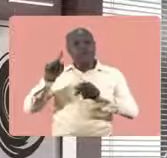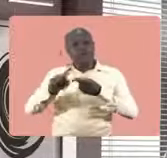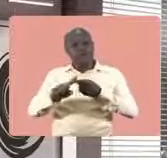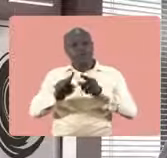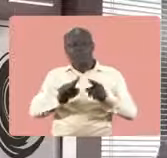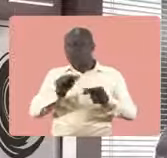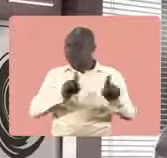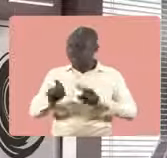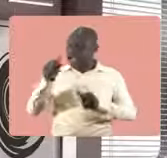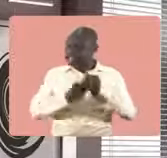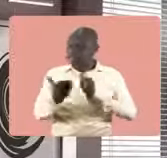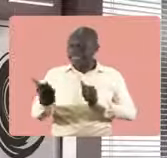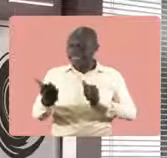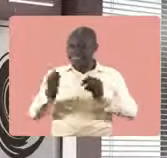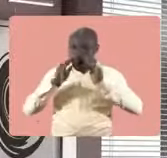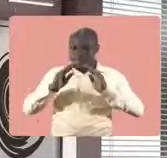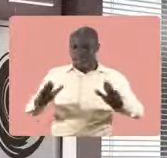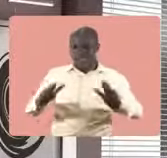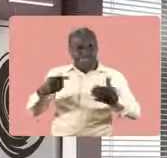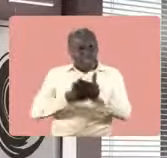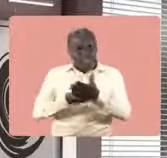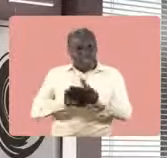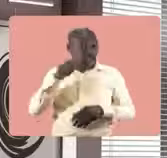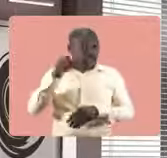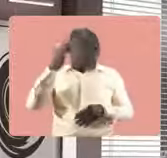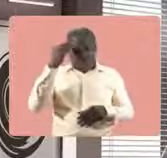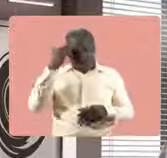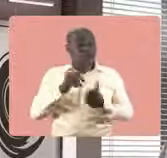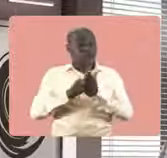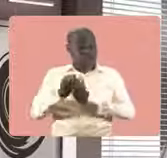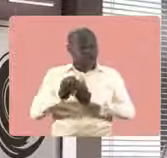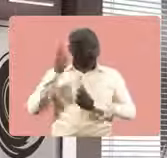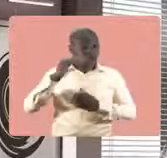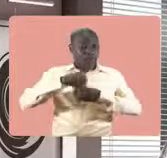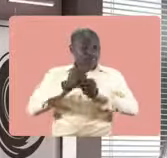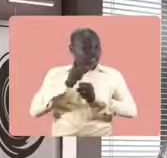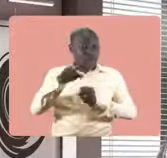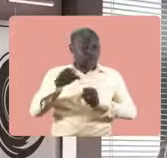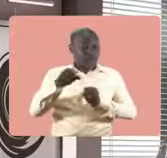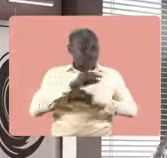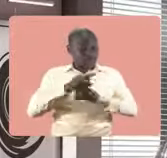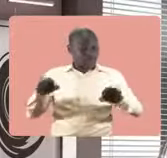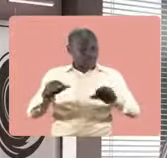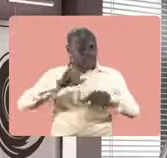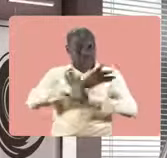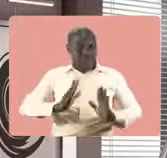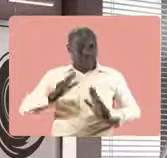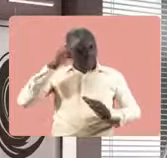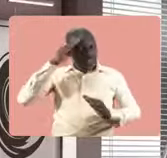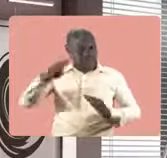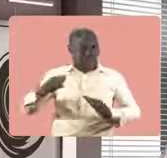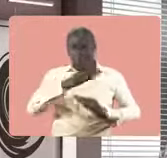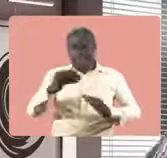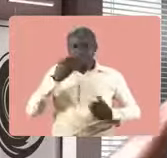bia na asomdwe entena ye mamu. Wo be hu no kra no ama no kra na mamo aye ade hye. The churches of Christ salute